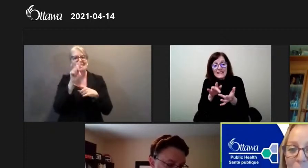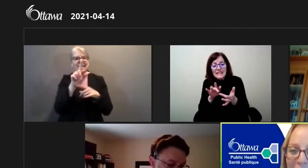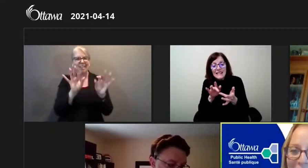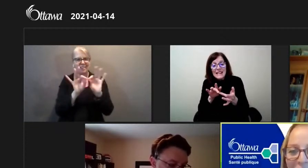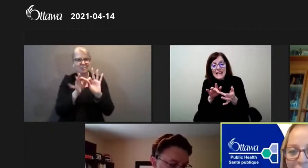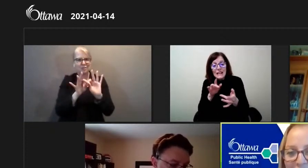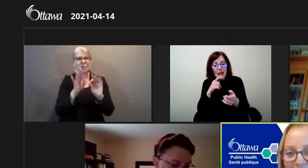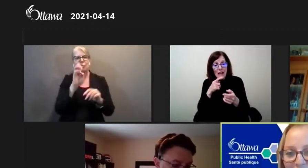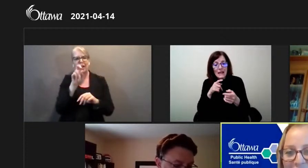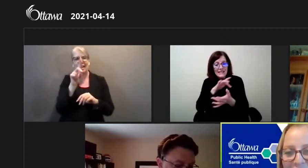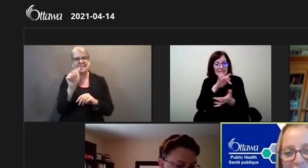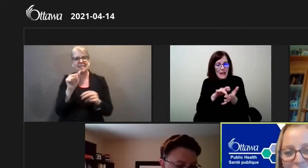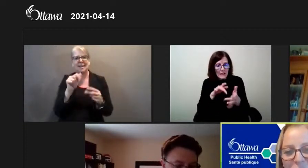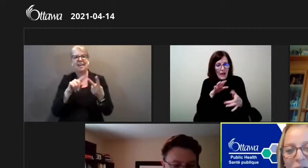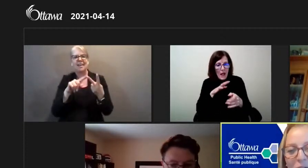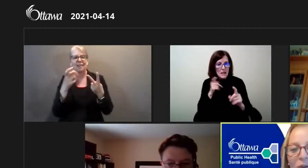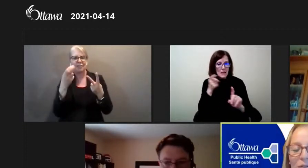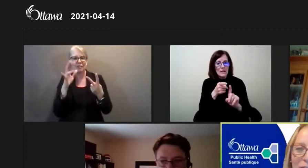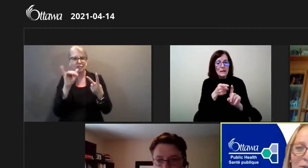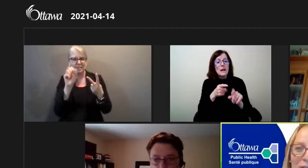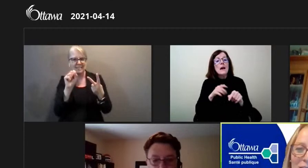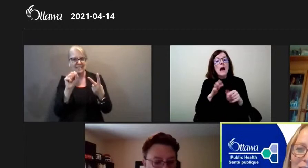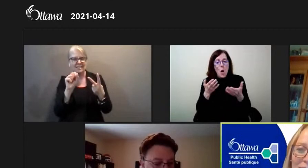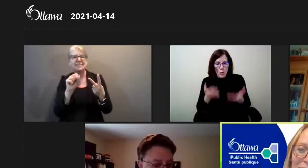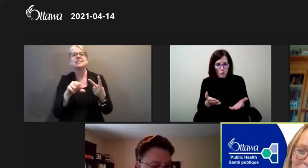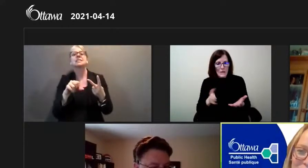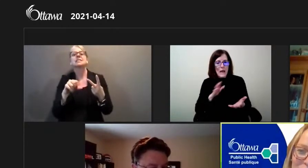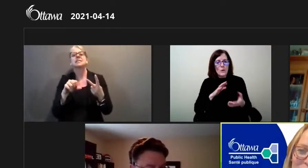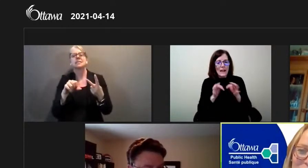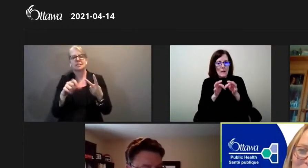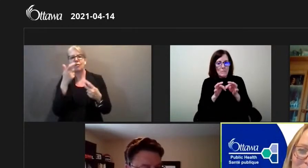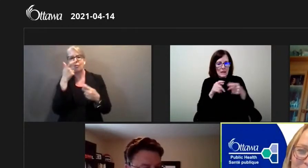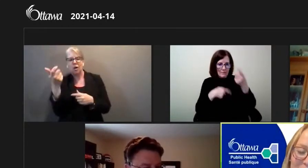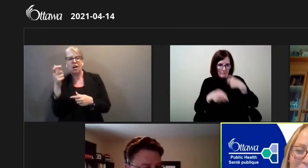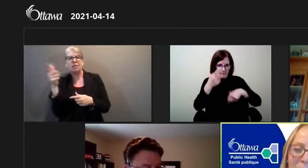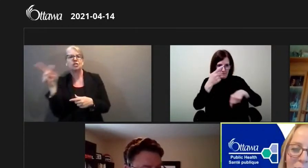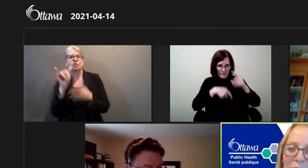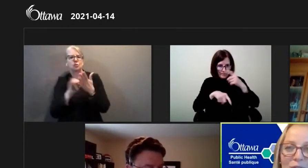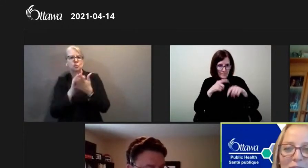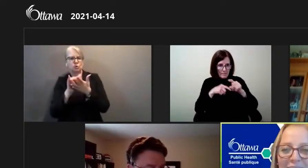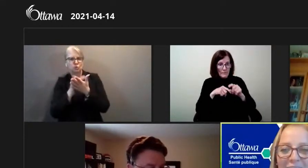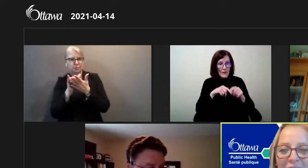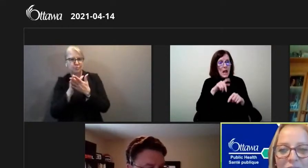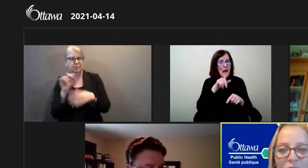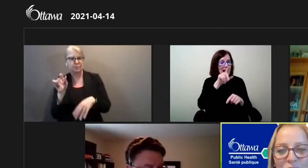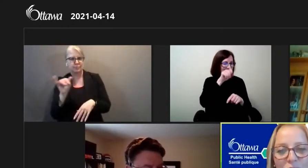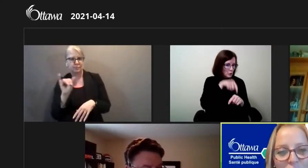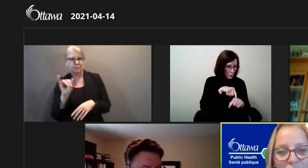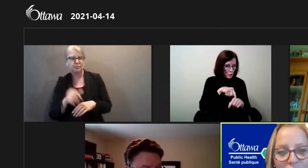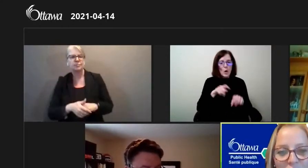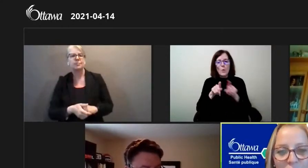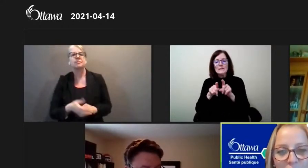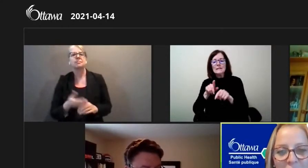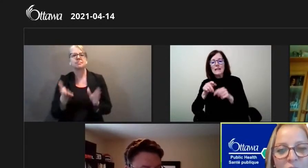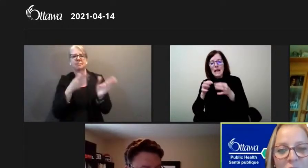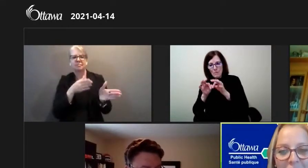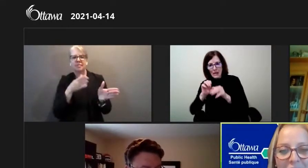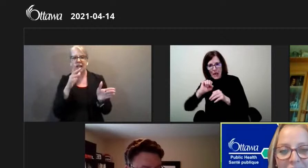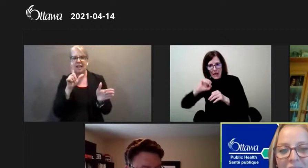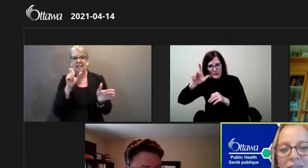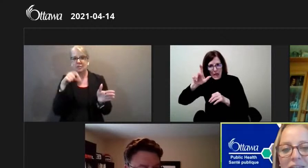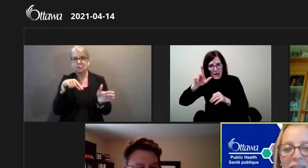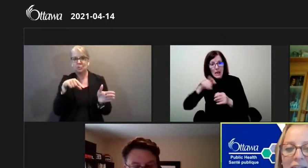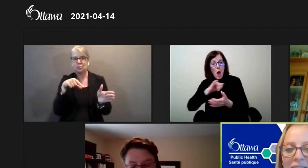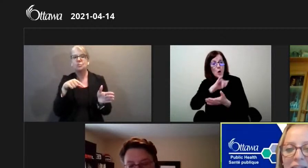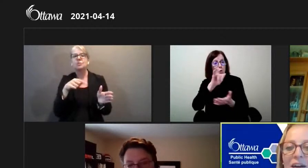ASL interpreters, Brenda and Chris in Zoom, or follow along on the YouTube stream. Pour ceux et celles avec nous sur Zoom aujourd'hui. So for those who are following up